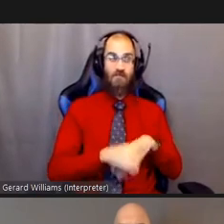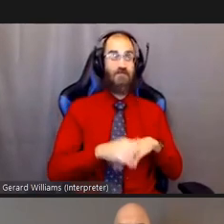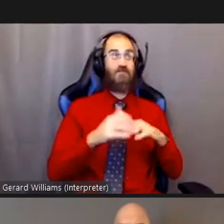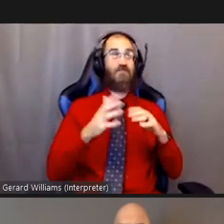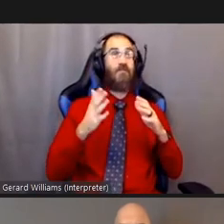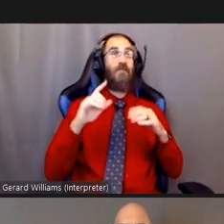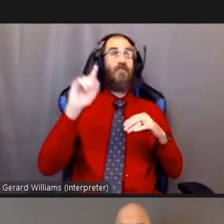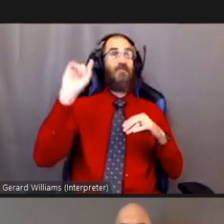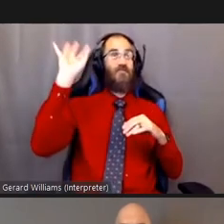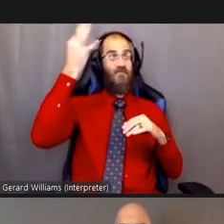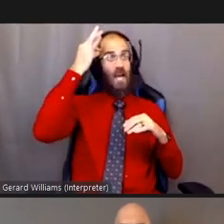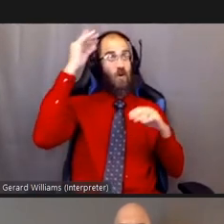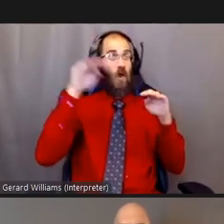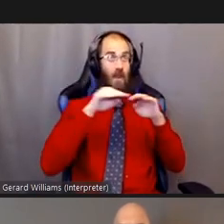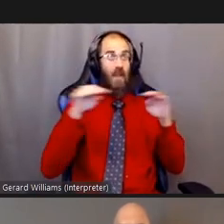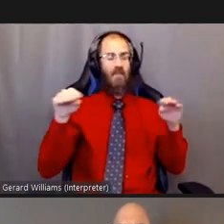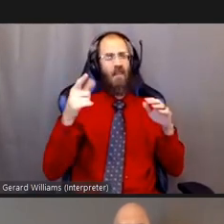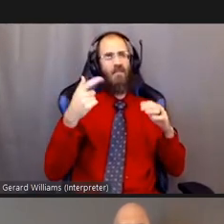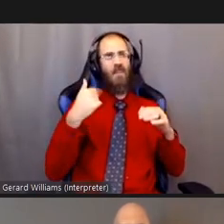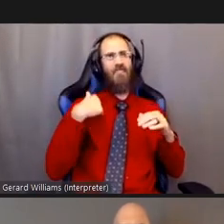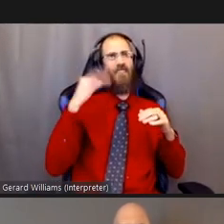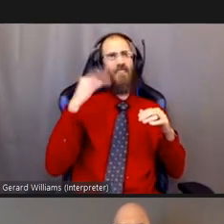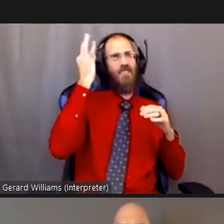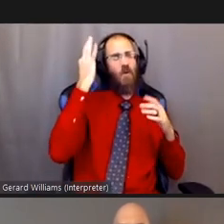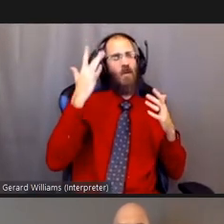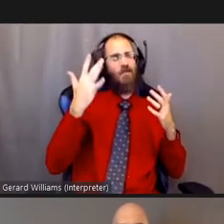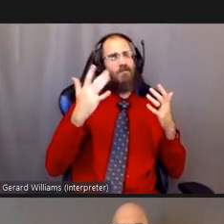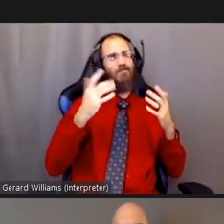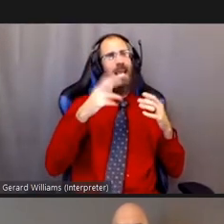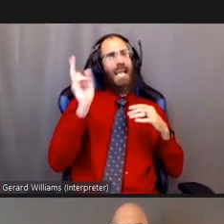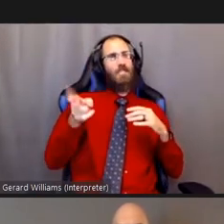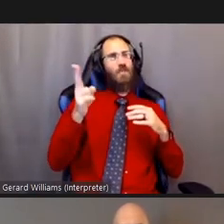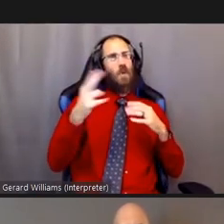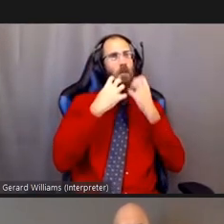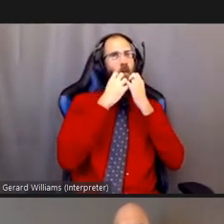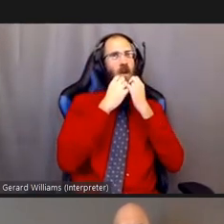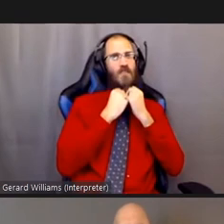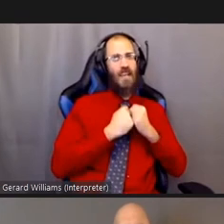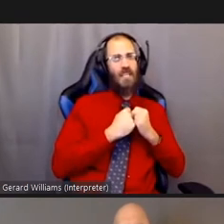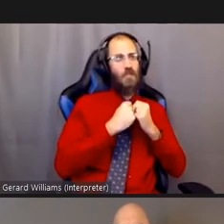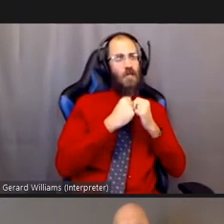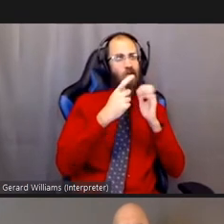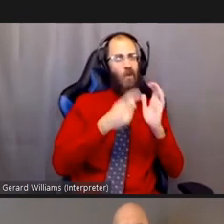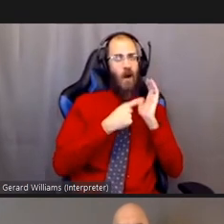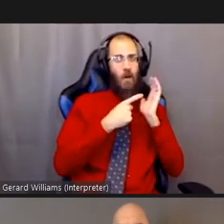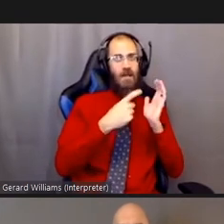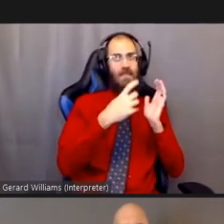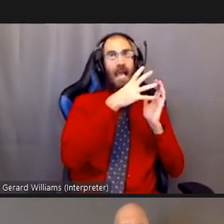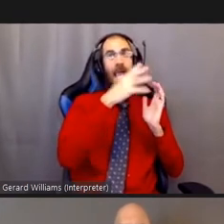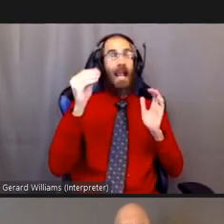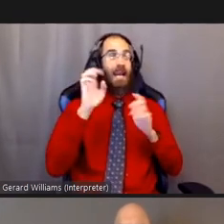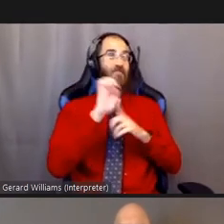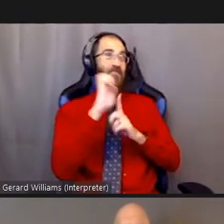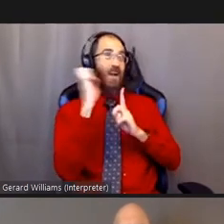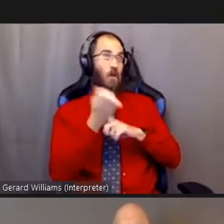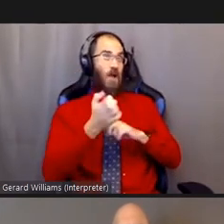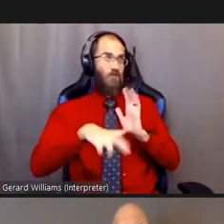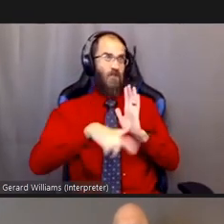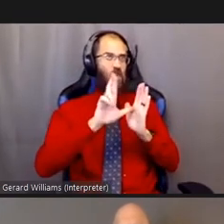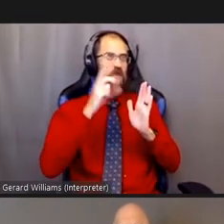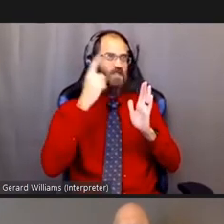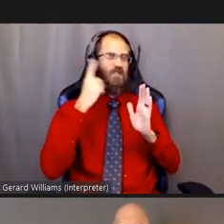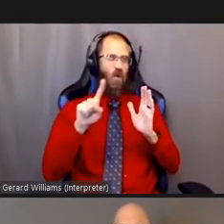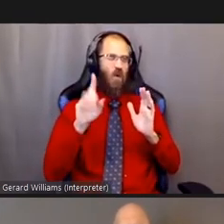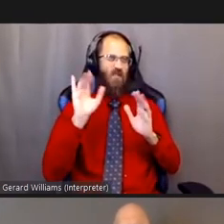has modernized federal historic preservation and environmental reviews of wireless deployments. At the state and